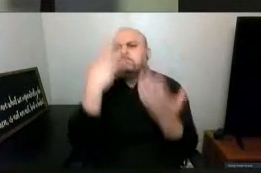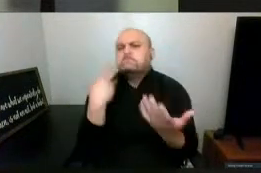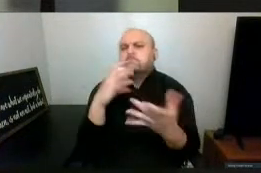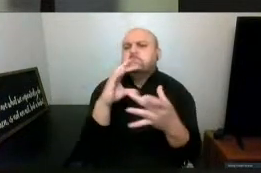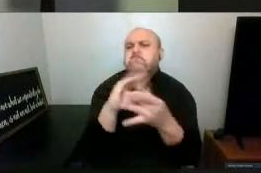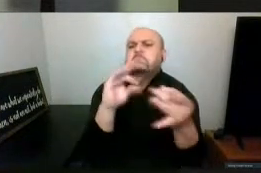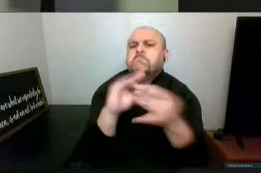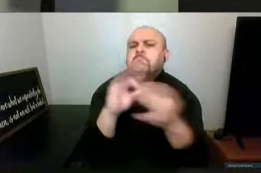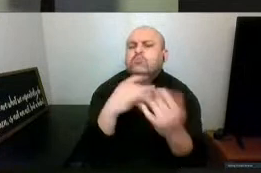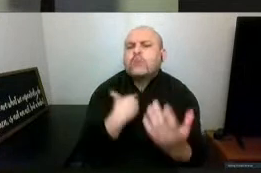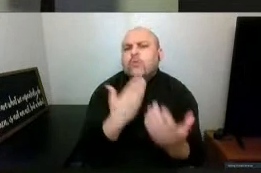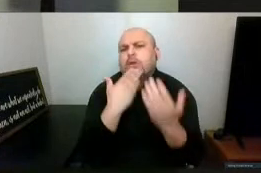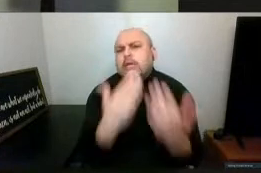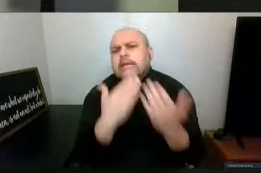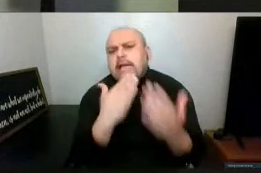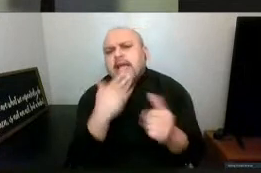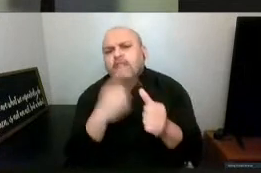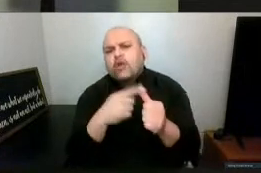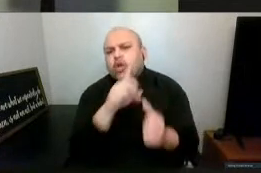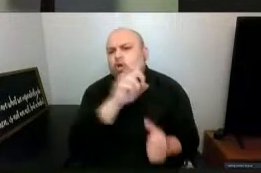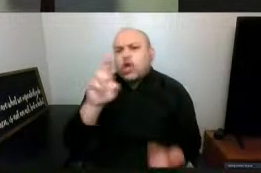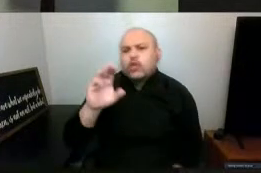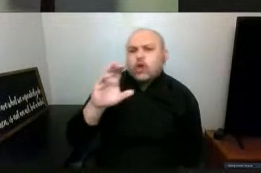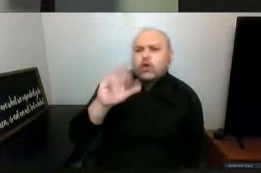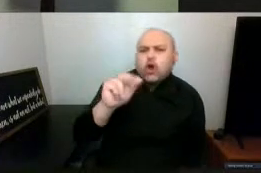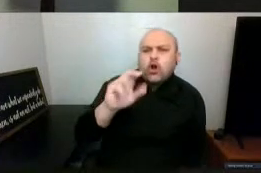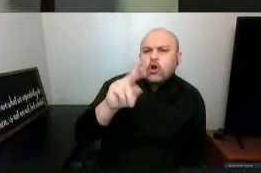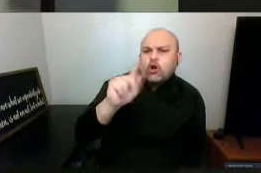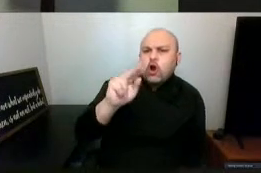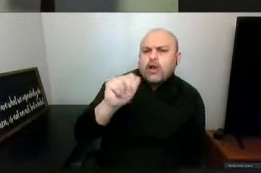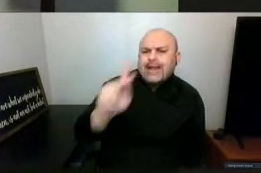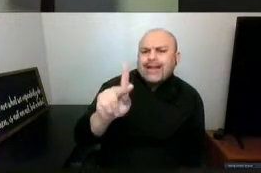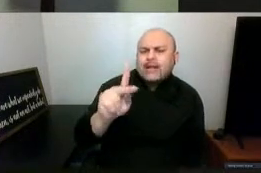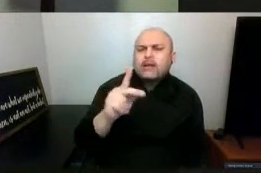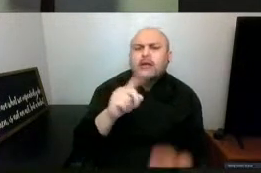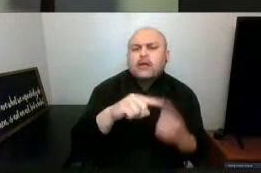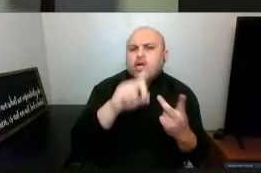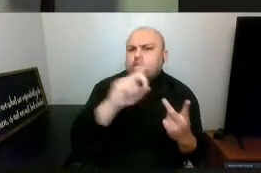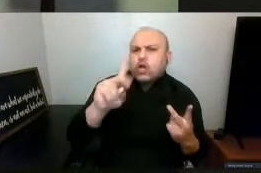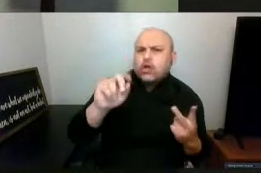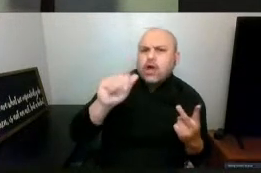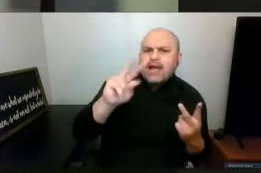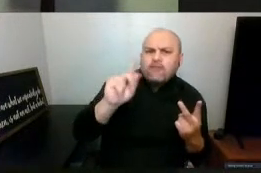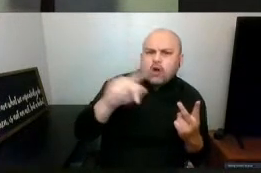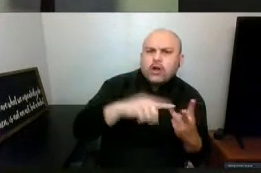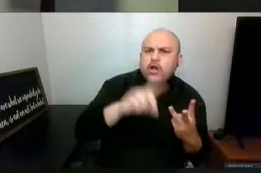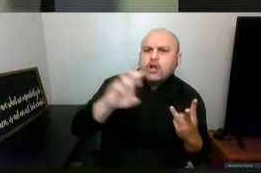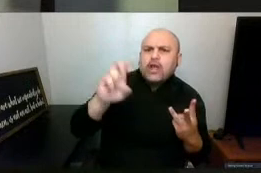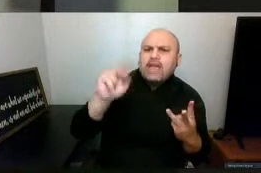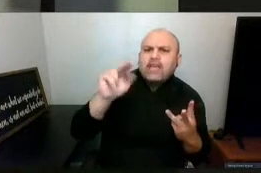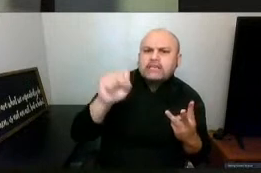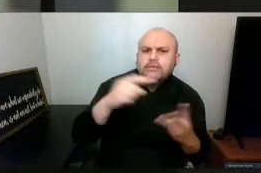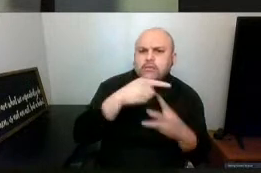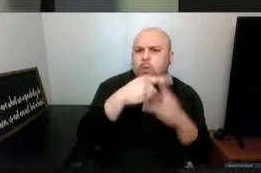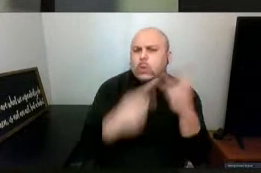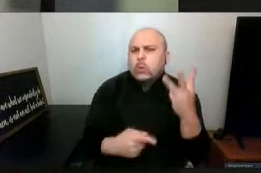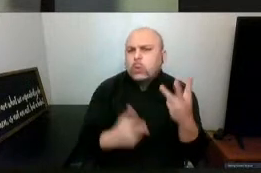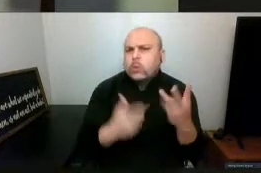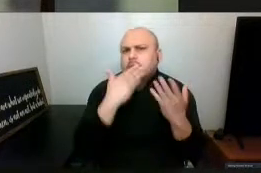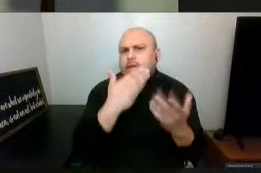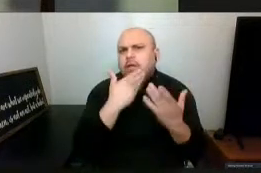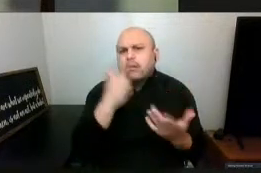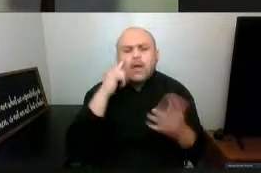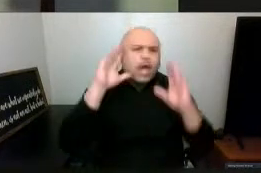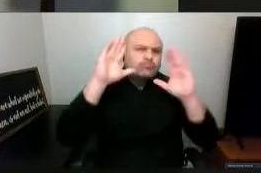first Dr. Karnik, Dr. Akbar, and Dr. Evans for giving these excellent